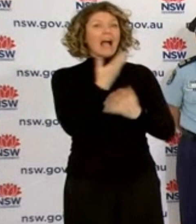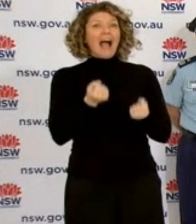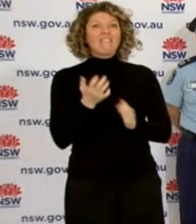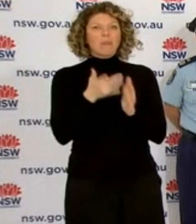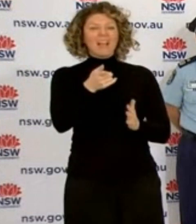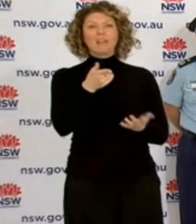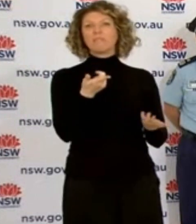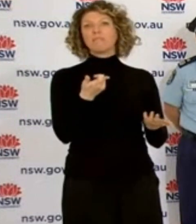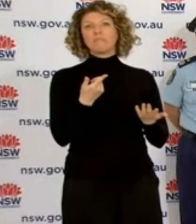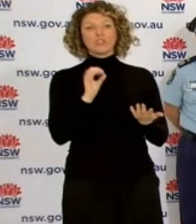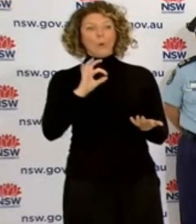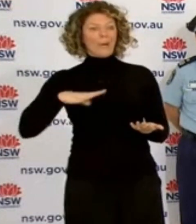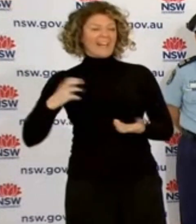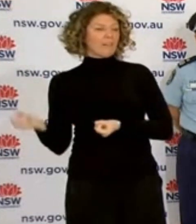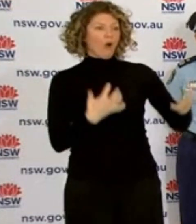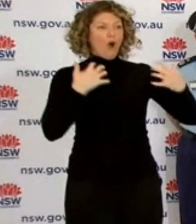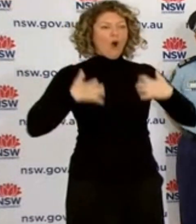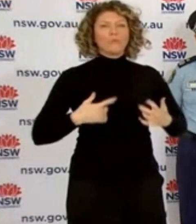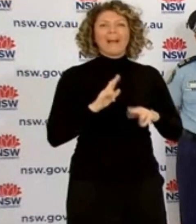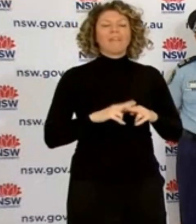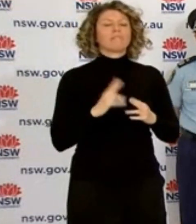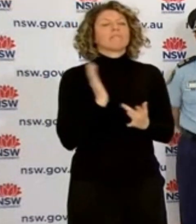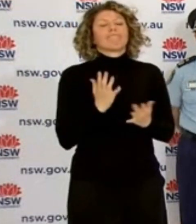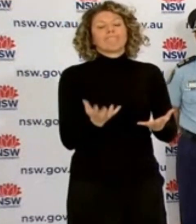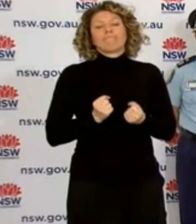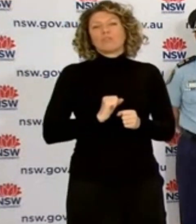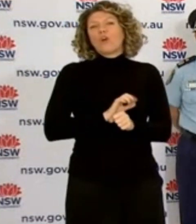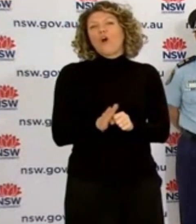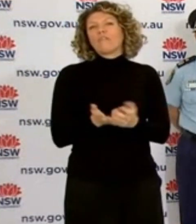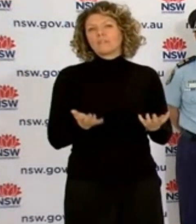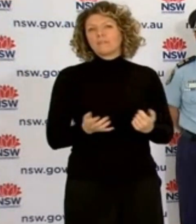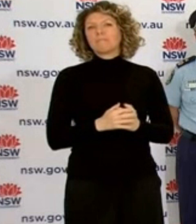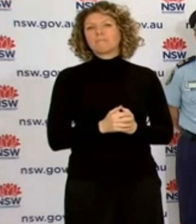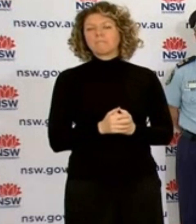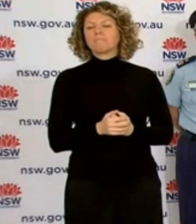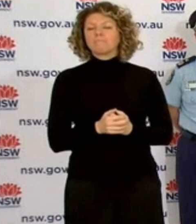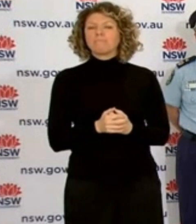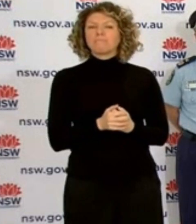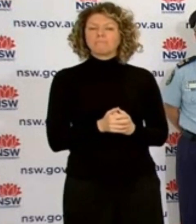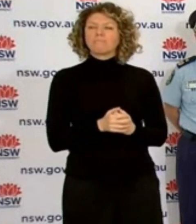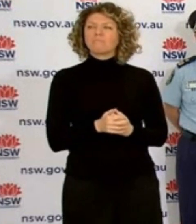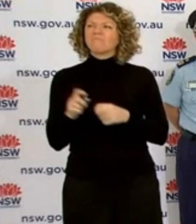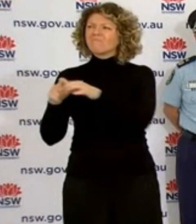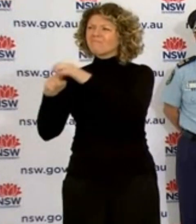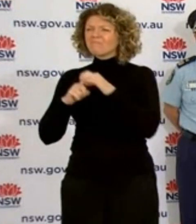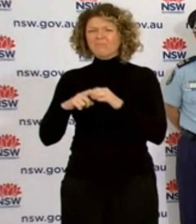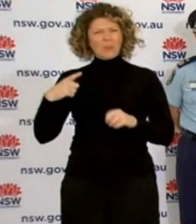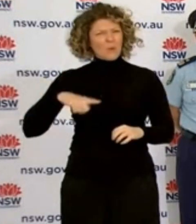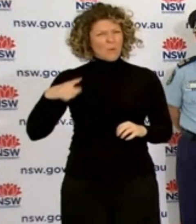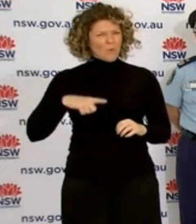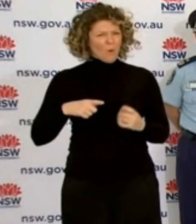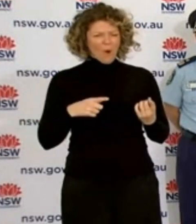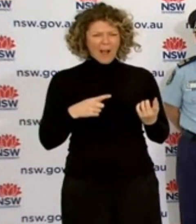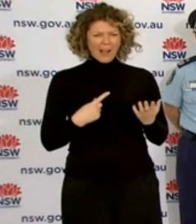intensive care. Dr. Chan, is there any explanation why we're all of a sudden up in the 400 case numbers? Has there been a